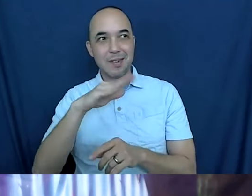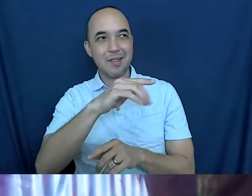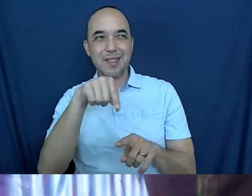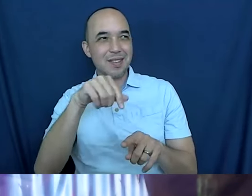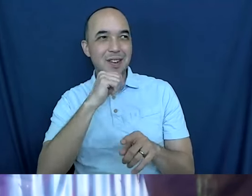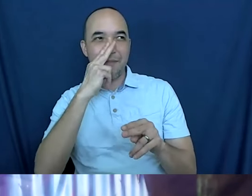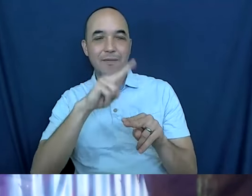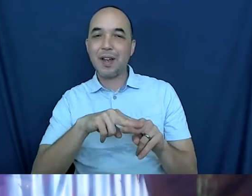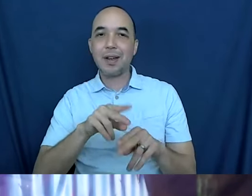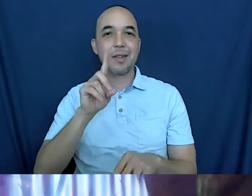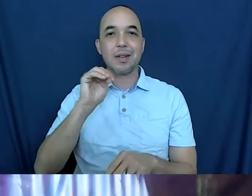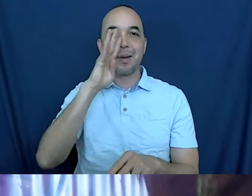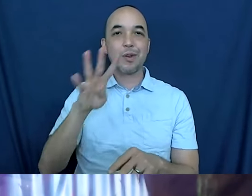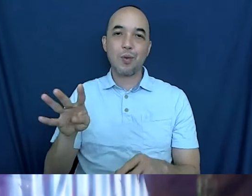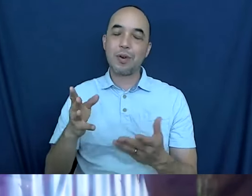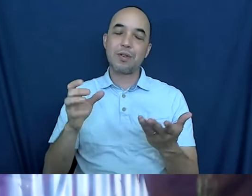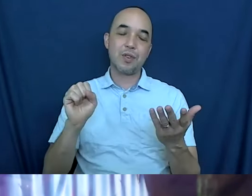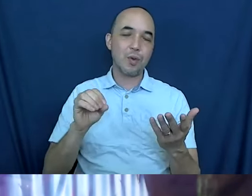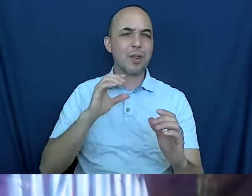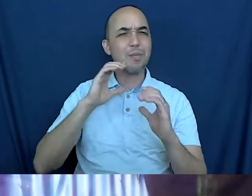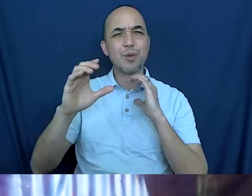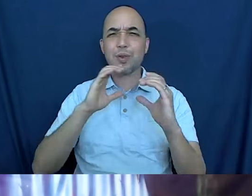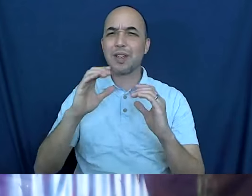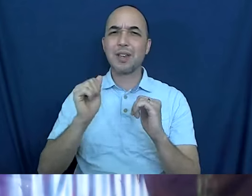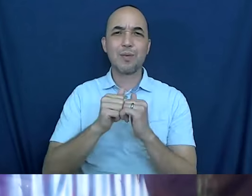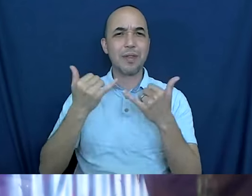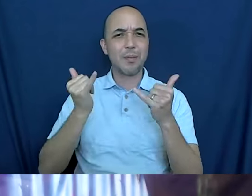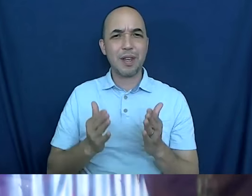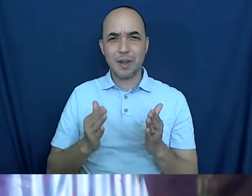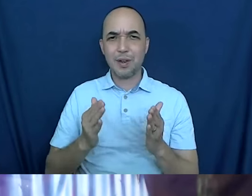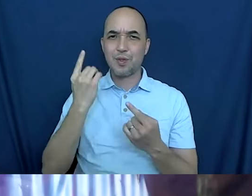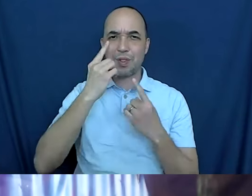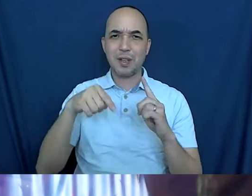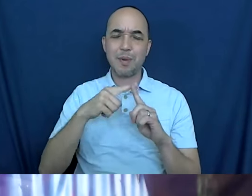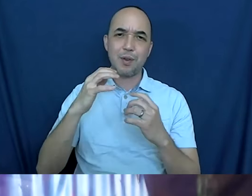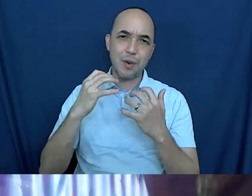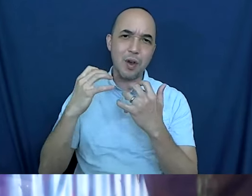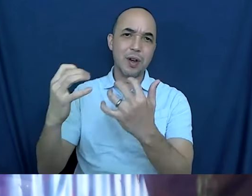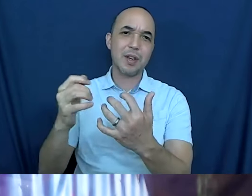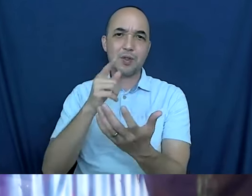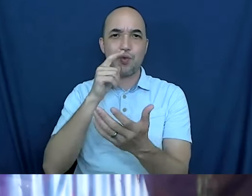here. Talk to your players, think about your audience, who you're designing for.